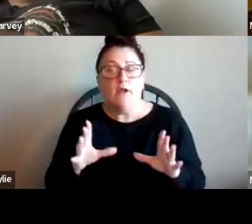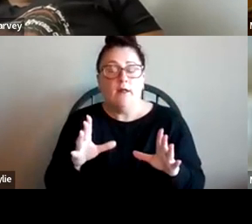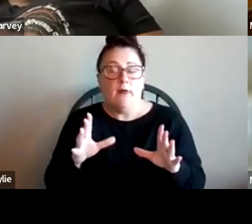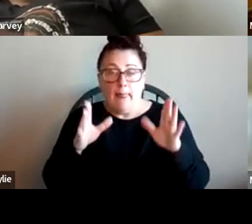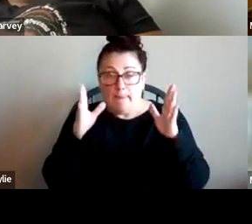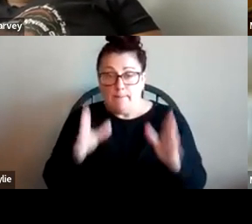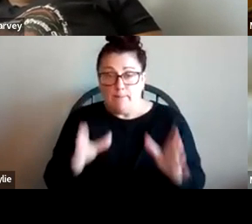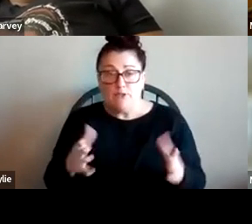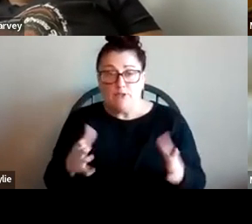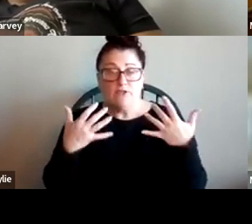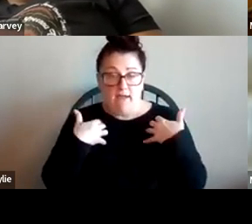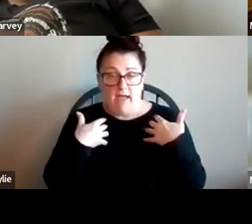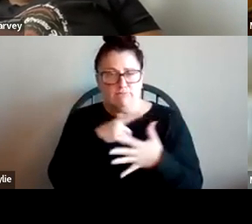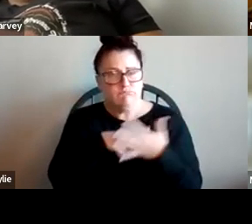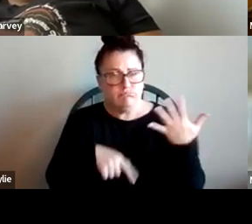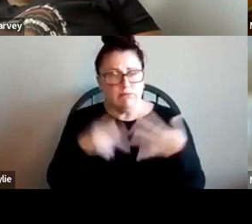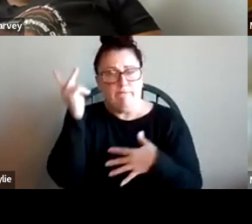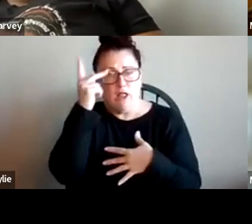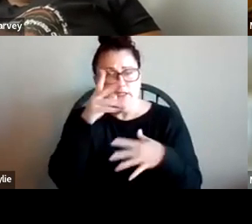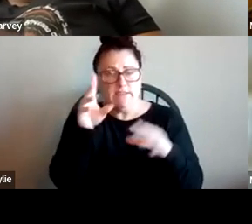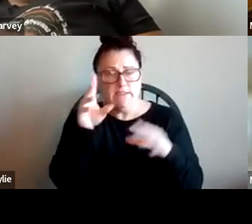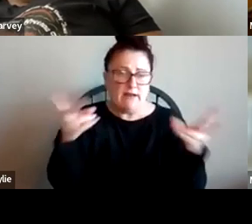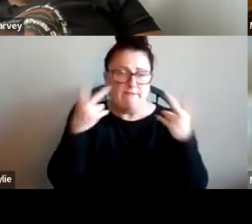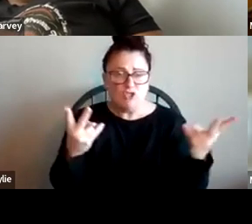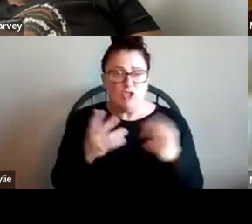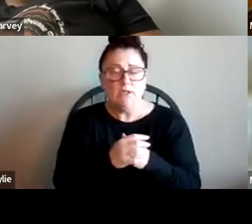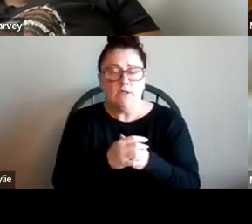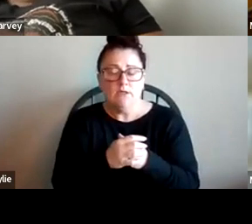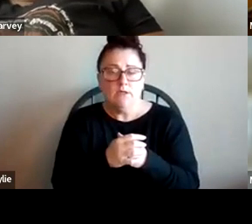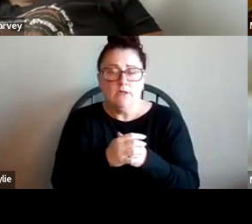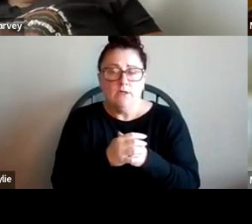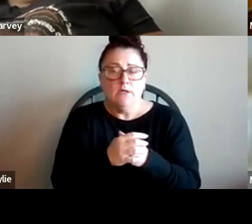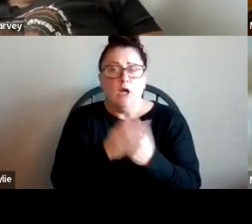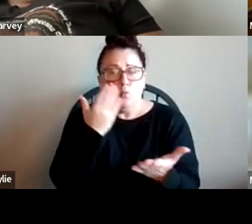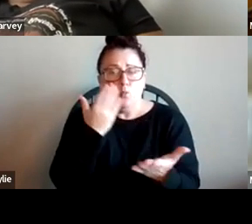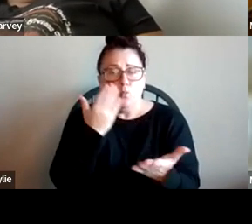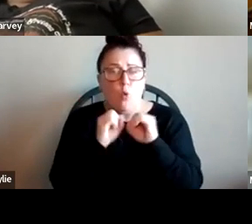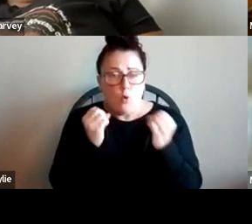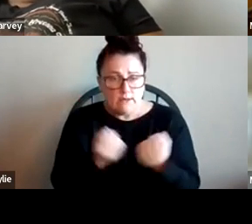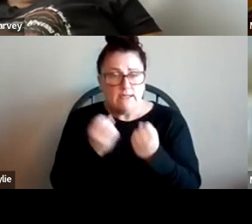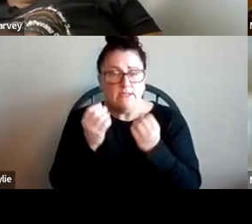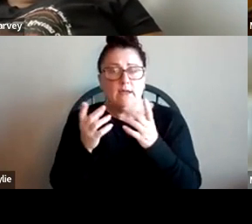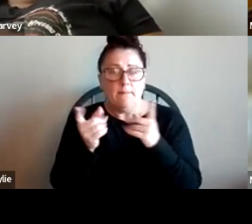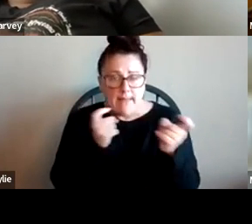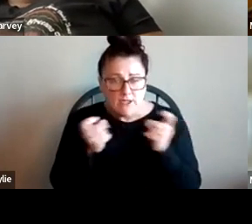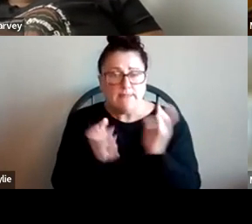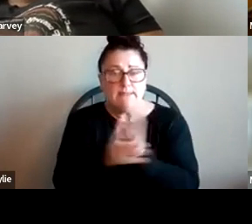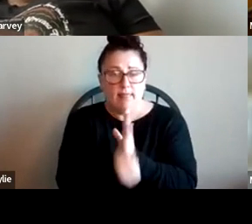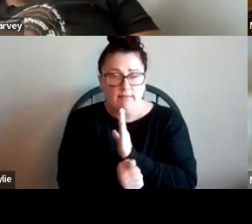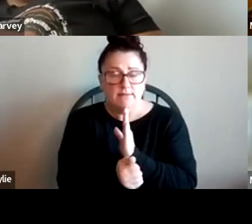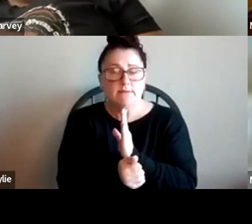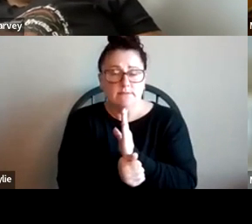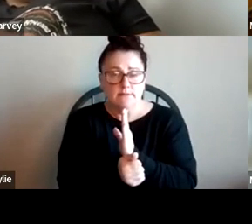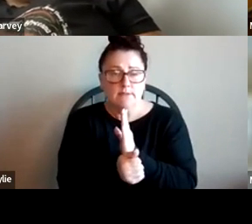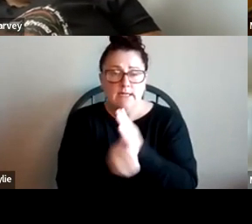possess a clearly defined educational philosophy and vision. The superintendent must have the proven organizational and management skills to lead and